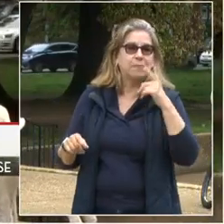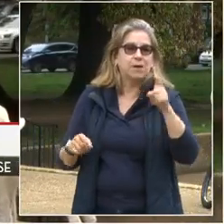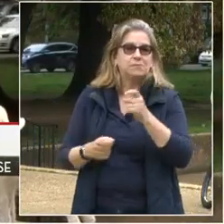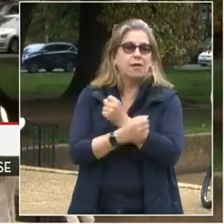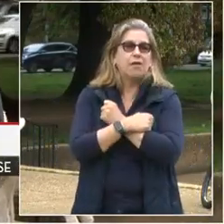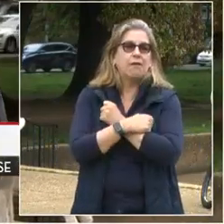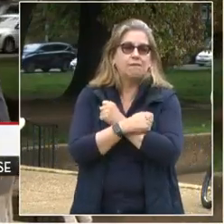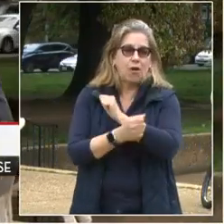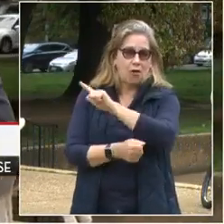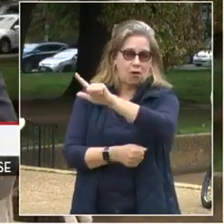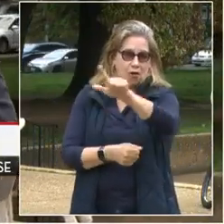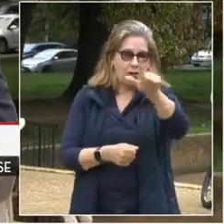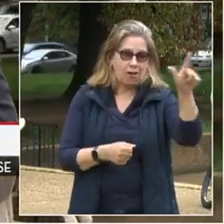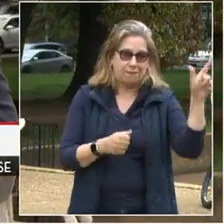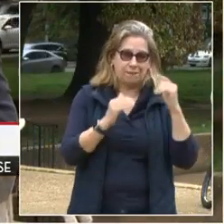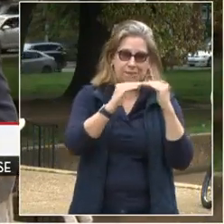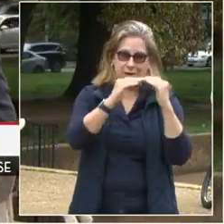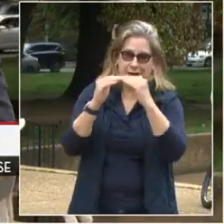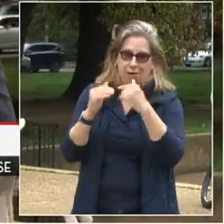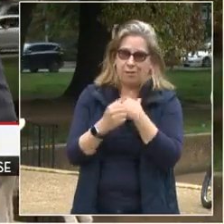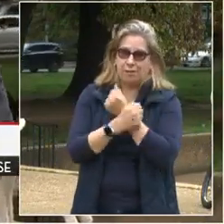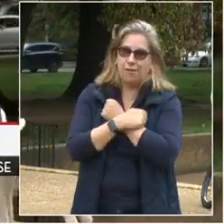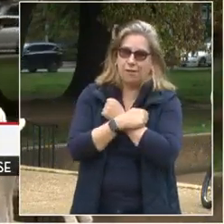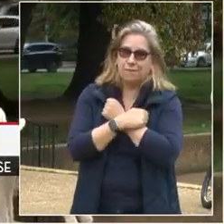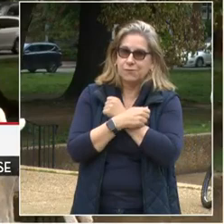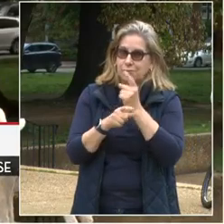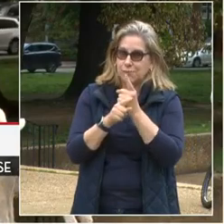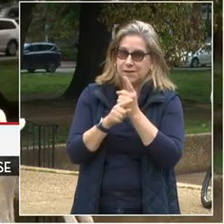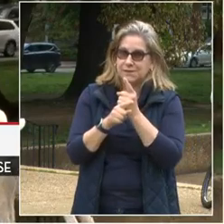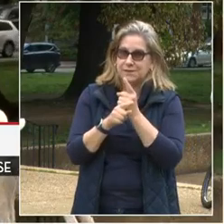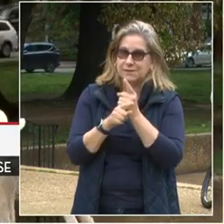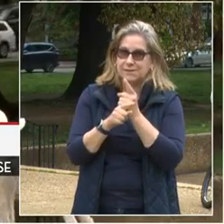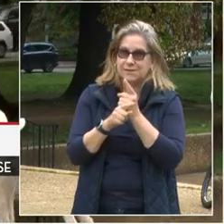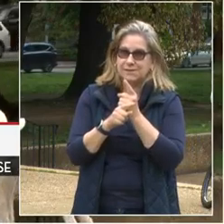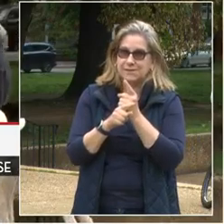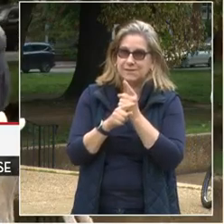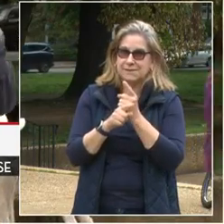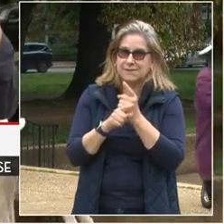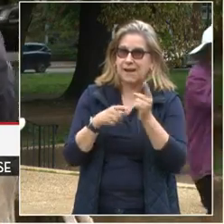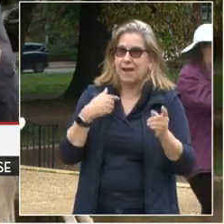Day events. But we know, Ms. Mayor, this is your favorite. So thank you. Let's give the mayor another big round of applause.